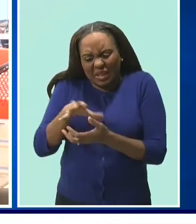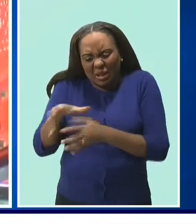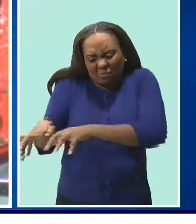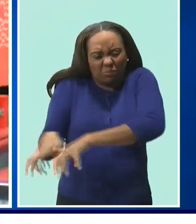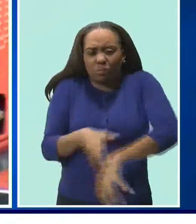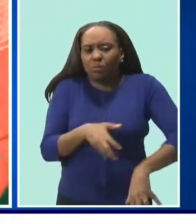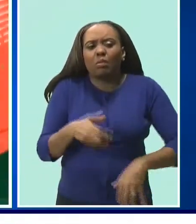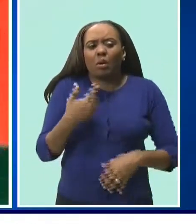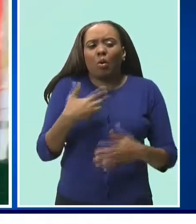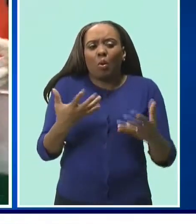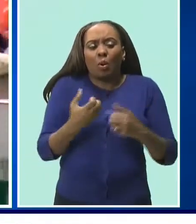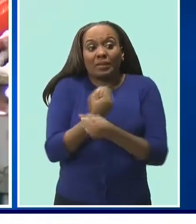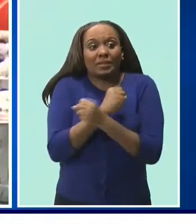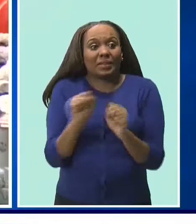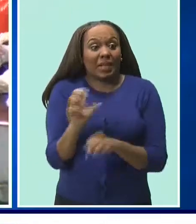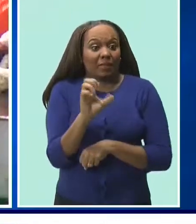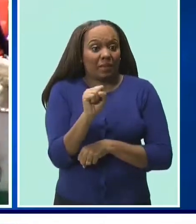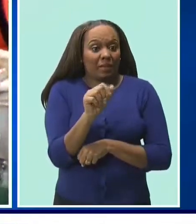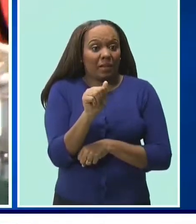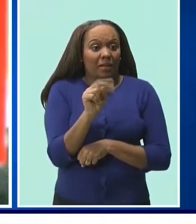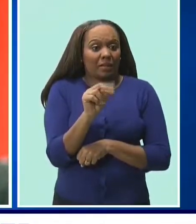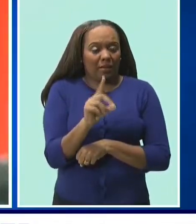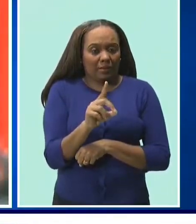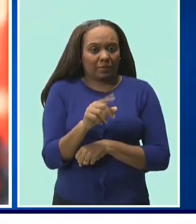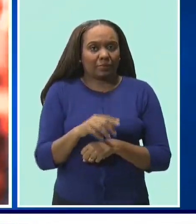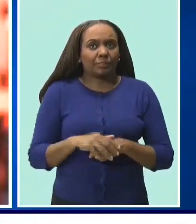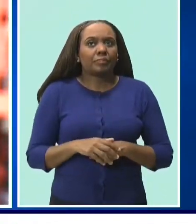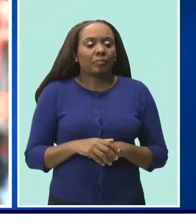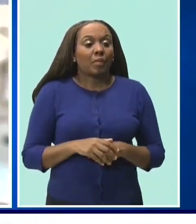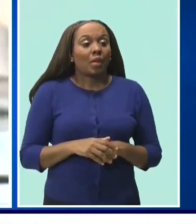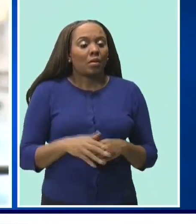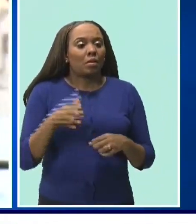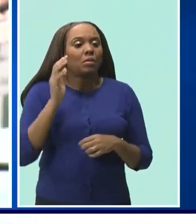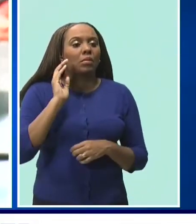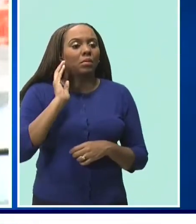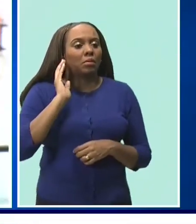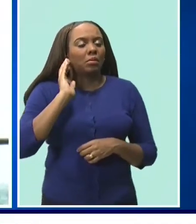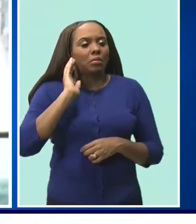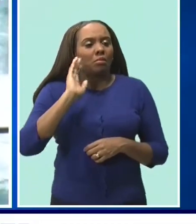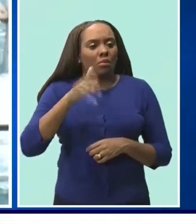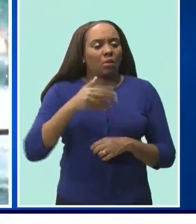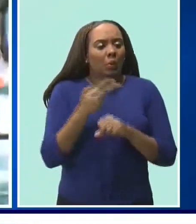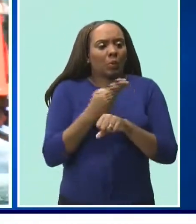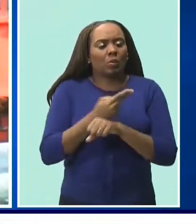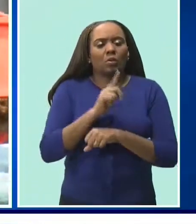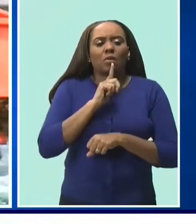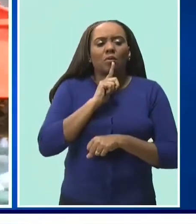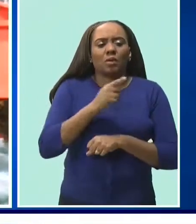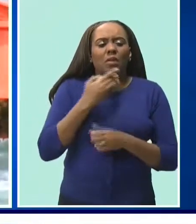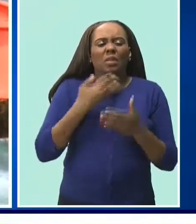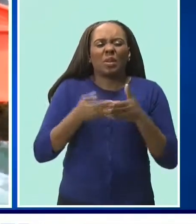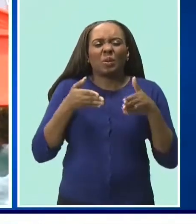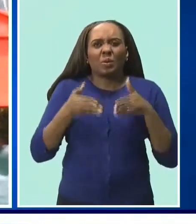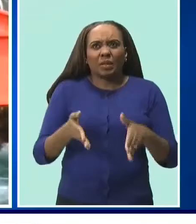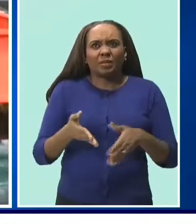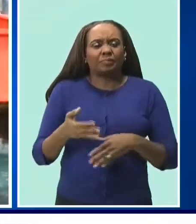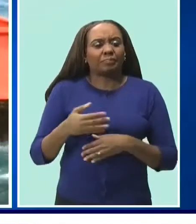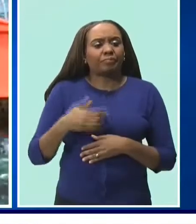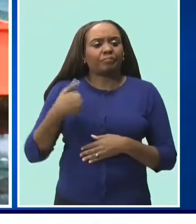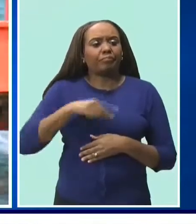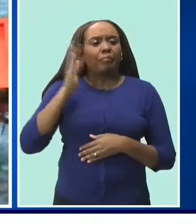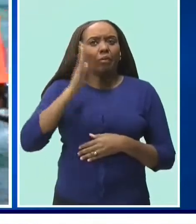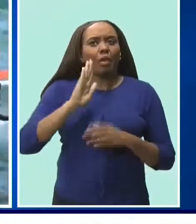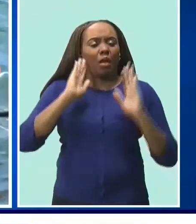another. And as more seaweed is expected to be harvested, officials intend to use it wisely. We are focused